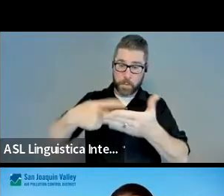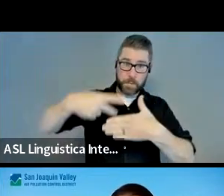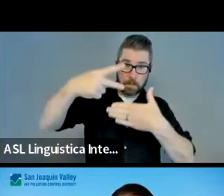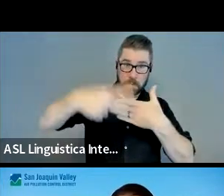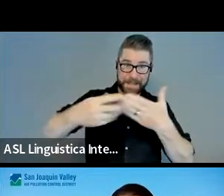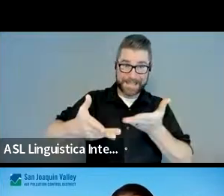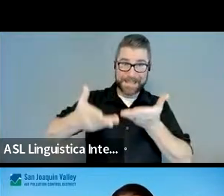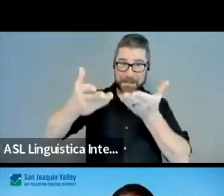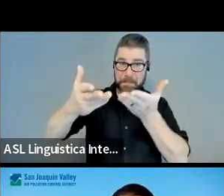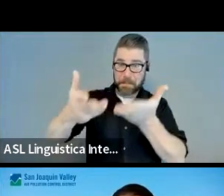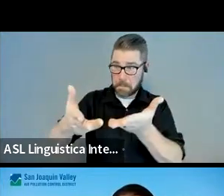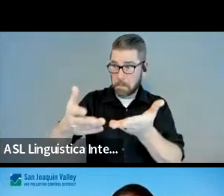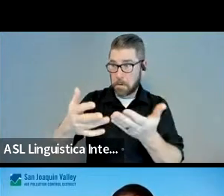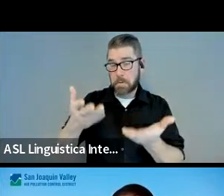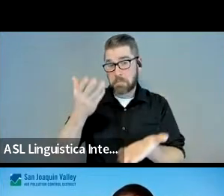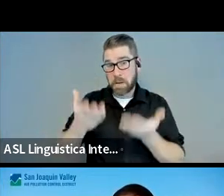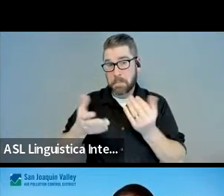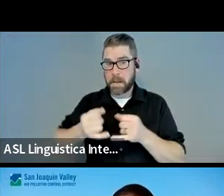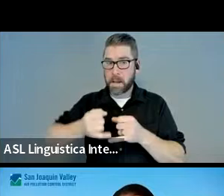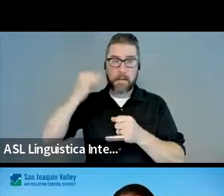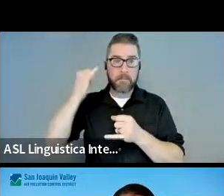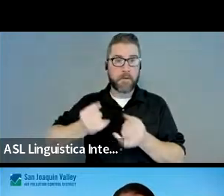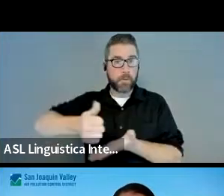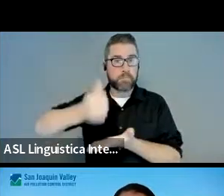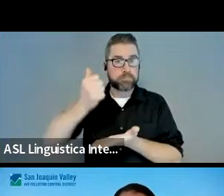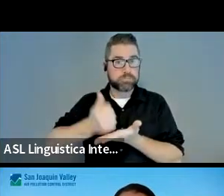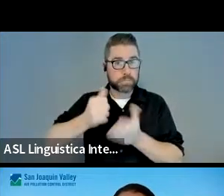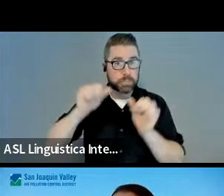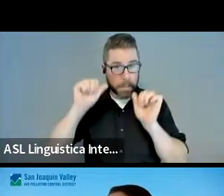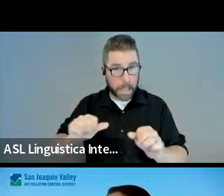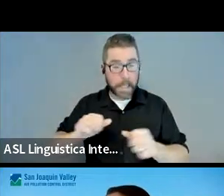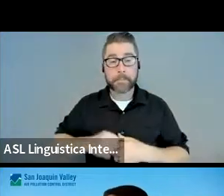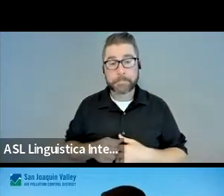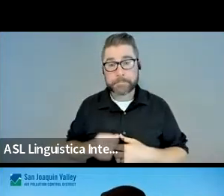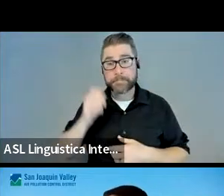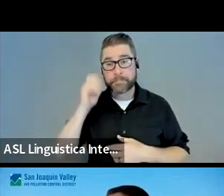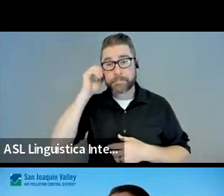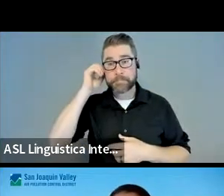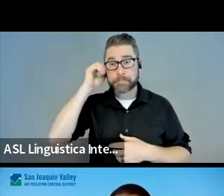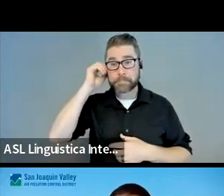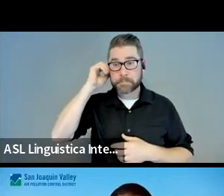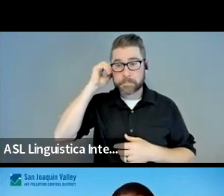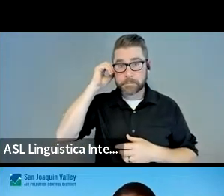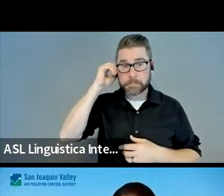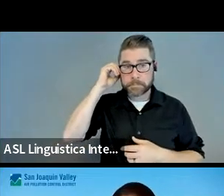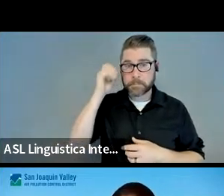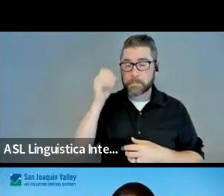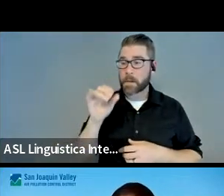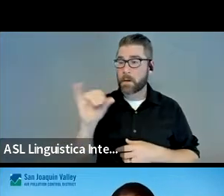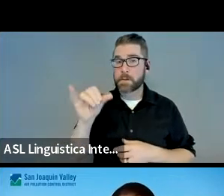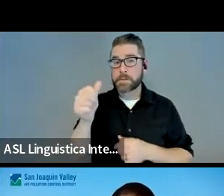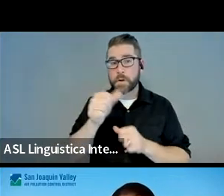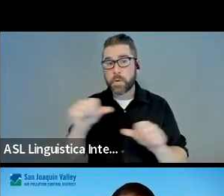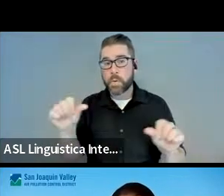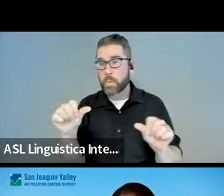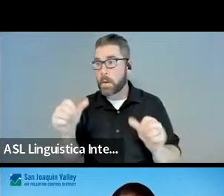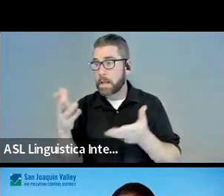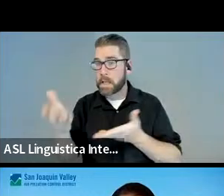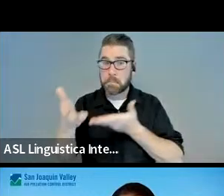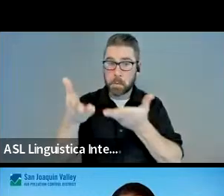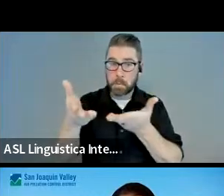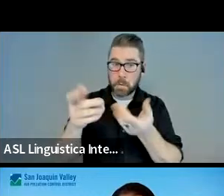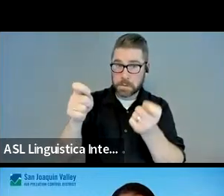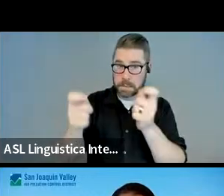general consensus with CSC members, we can move forward with the proposed changes. However, if there's no